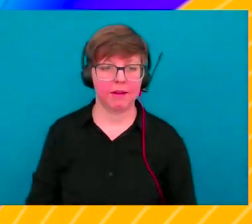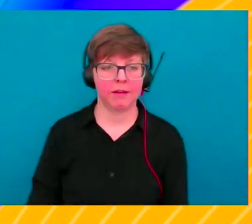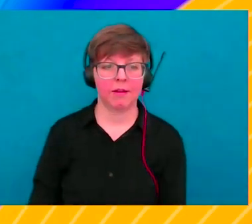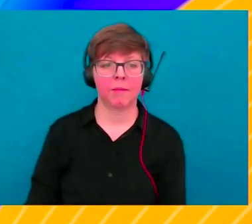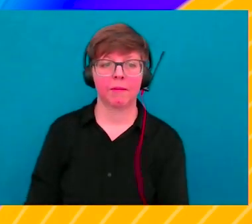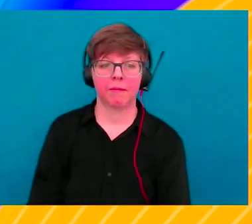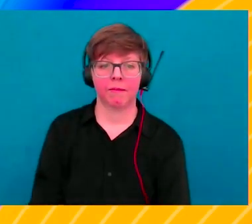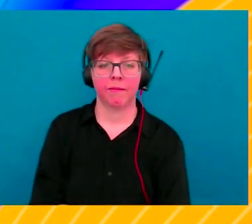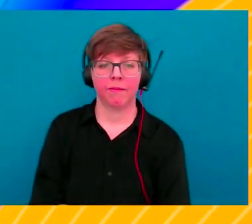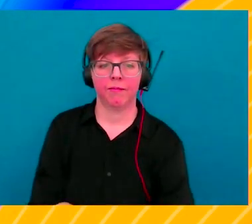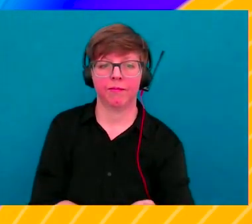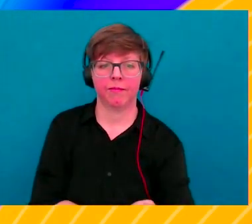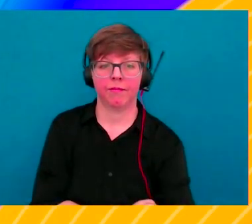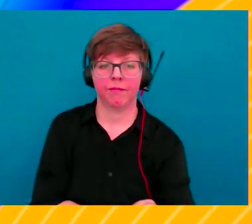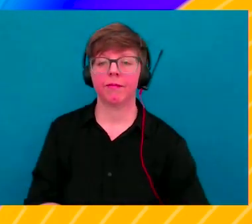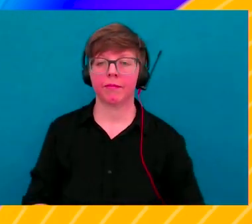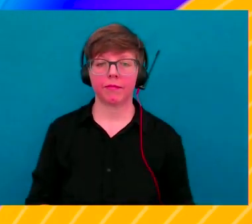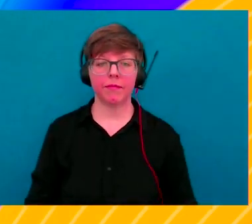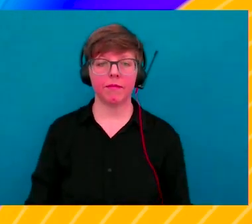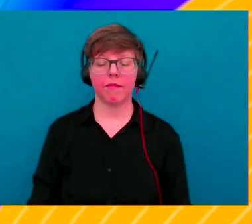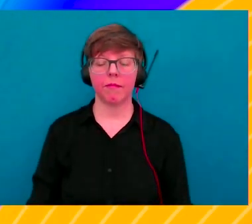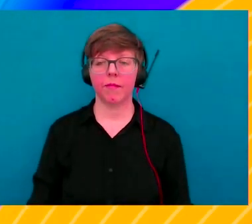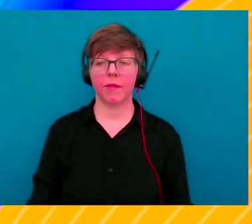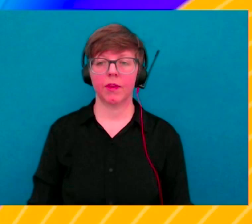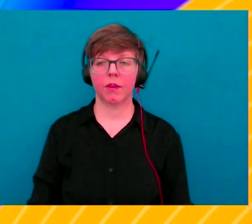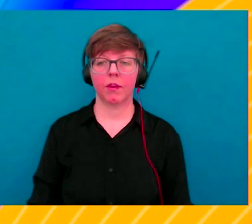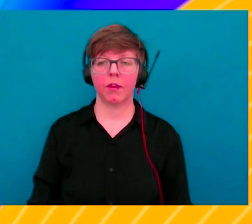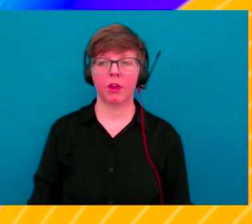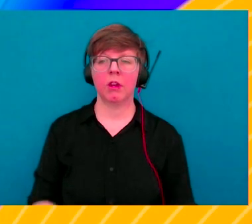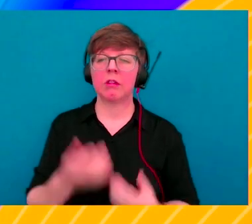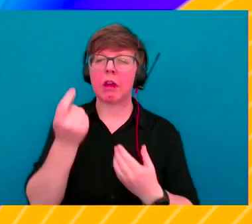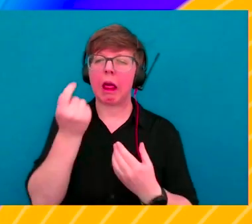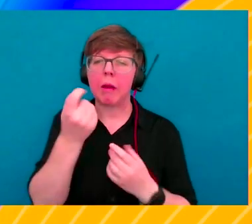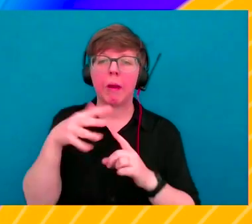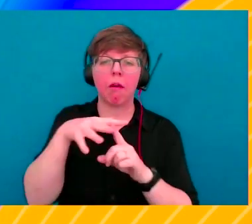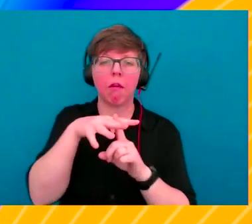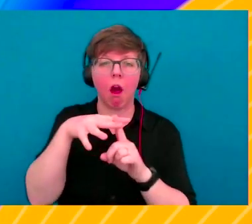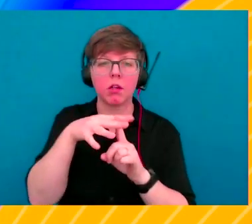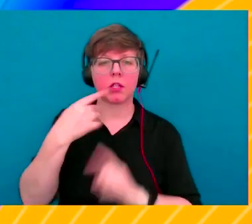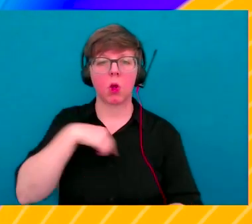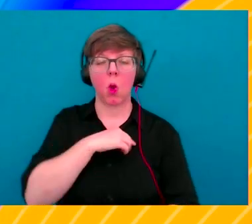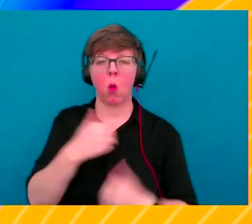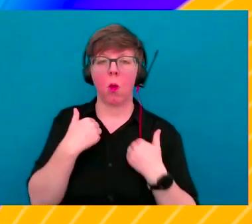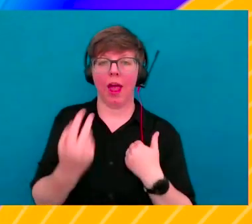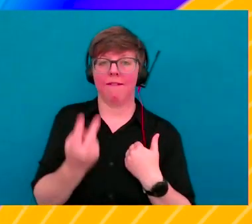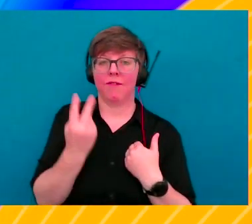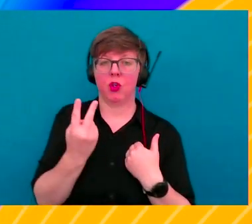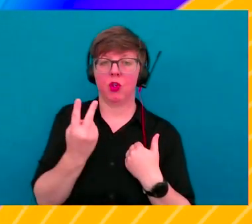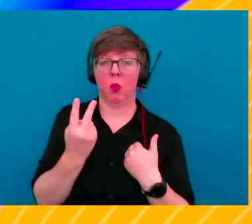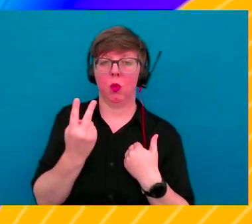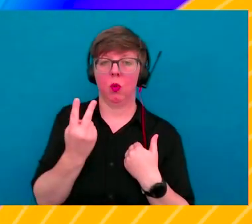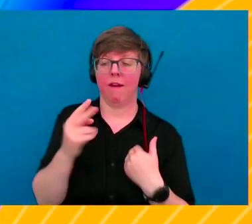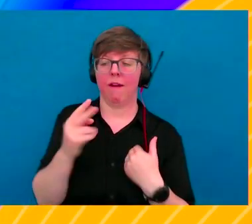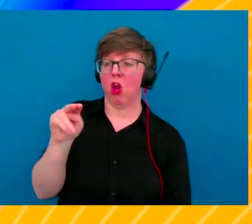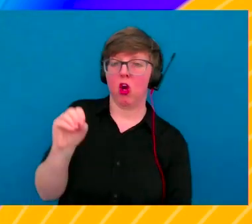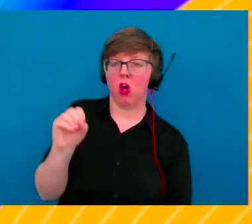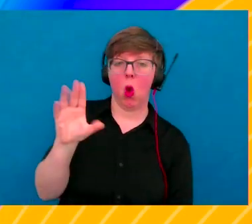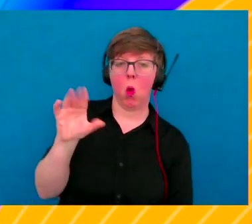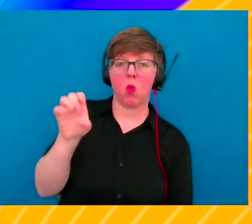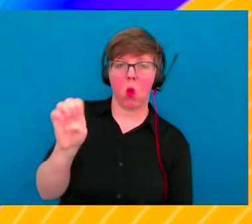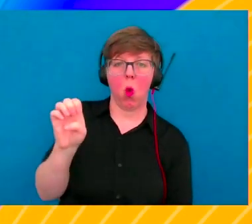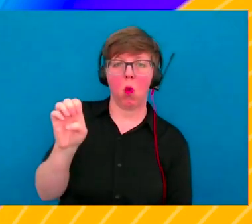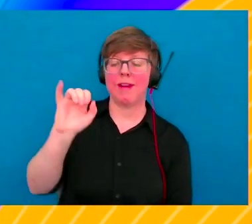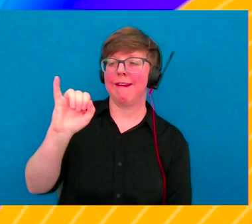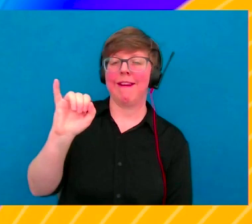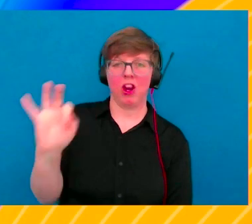absolutely. So, just to give a little context, we have two different no-code interfaces for AWS Glue right now, and